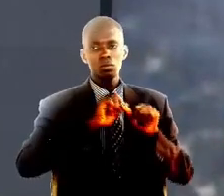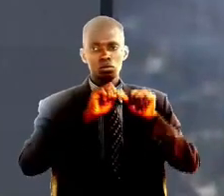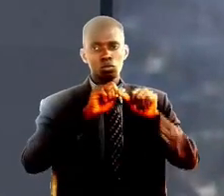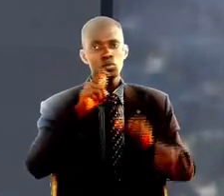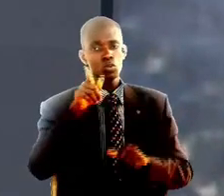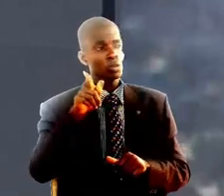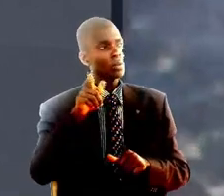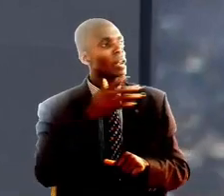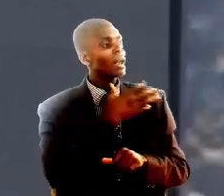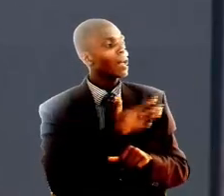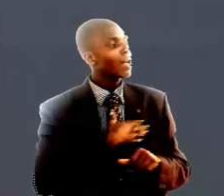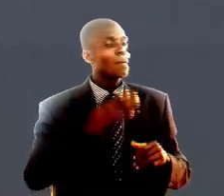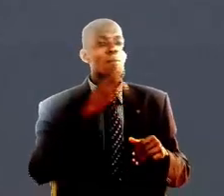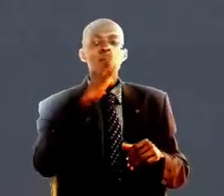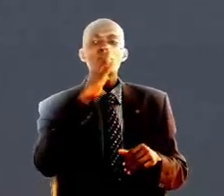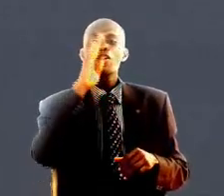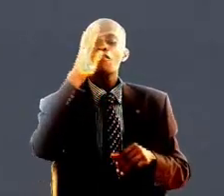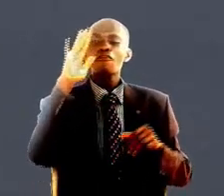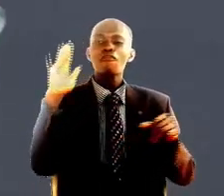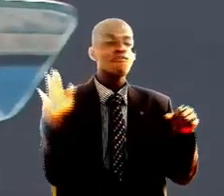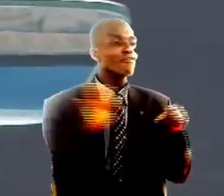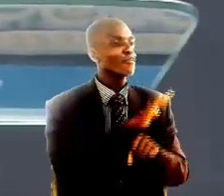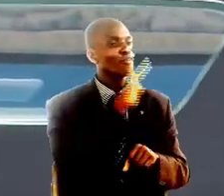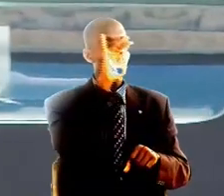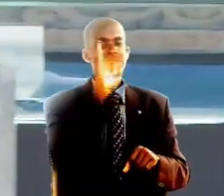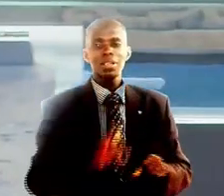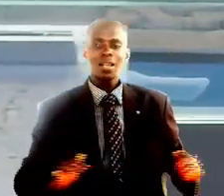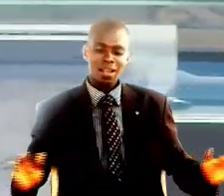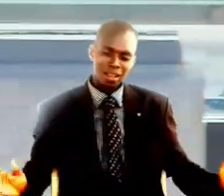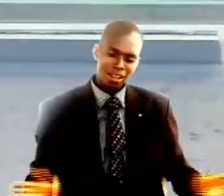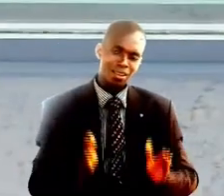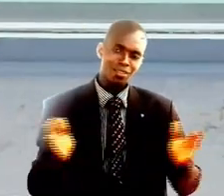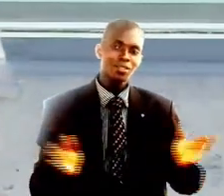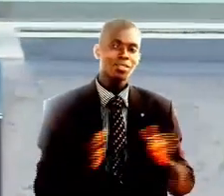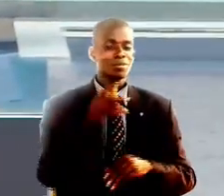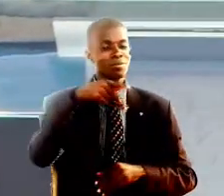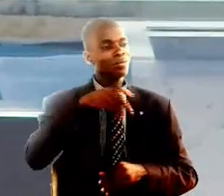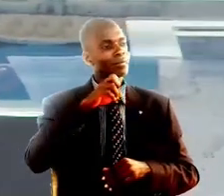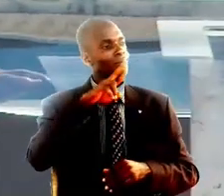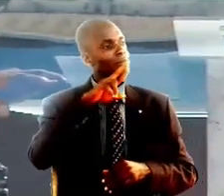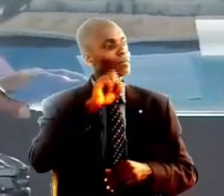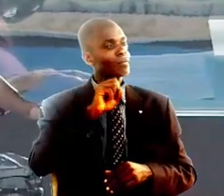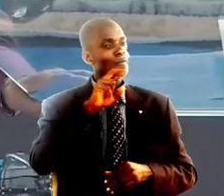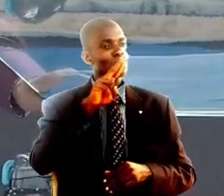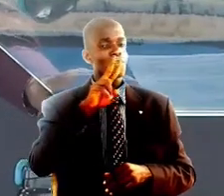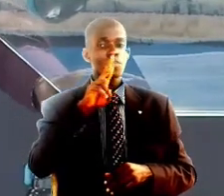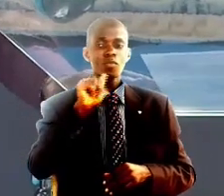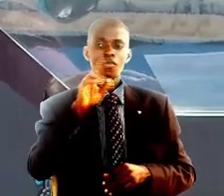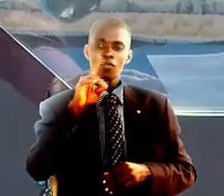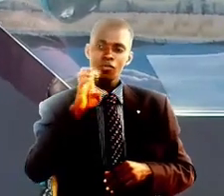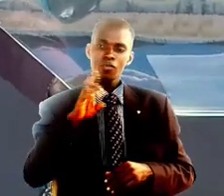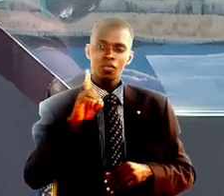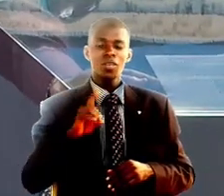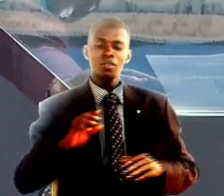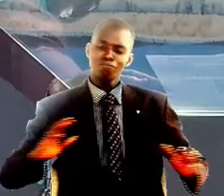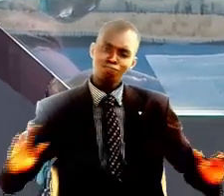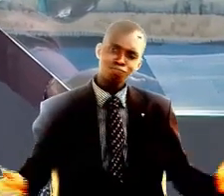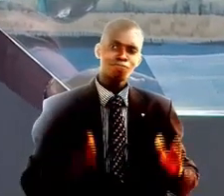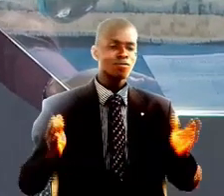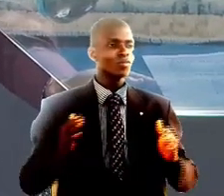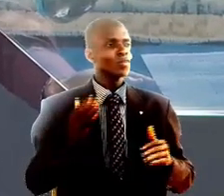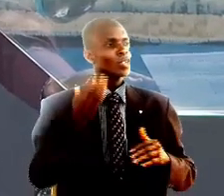fully persuaded. Are you persuaded that your life already has changed? I said, are